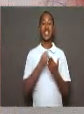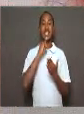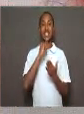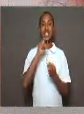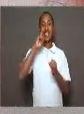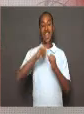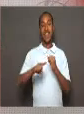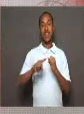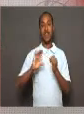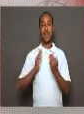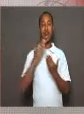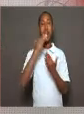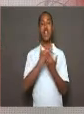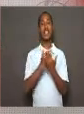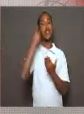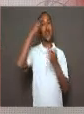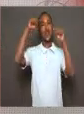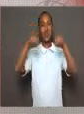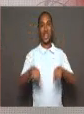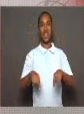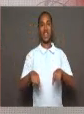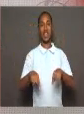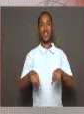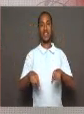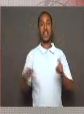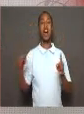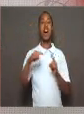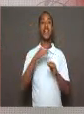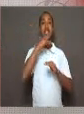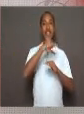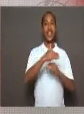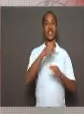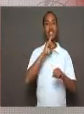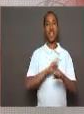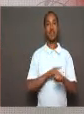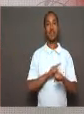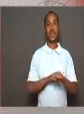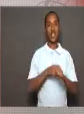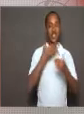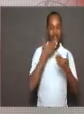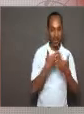This brings us to the end of our lesson for today. Until next